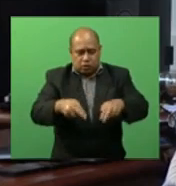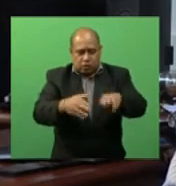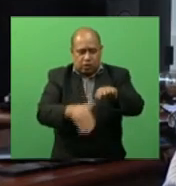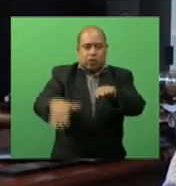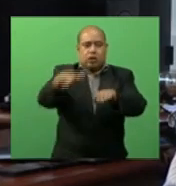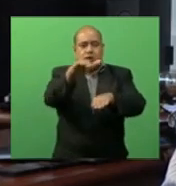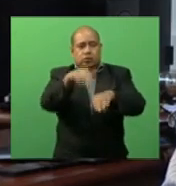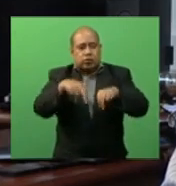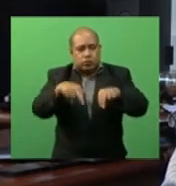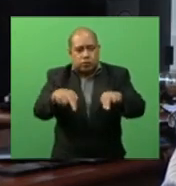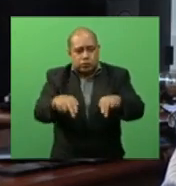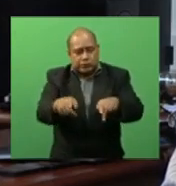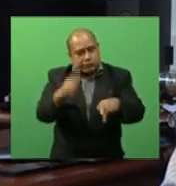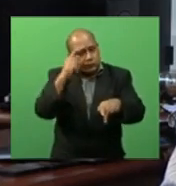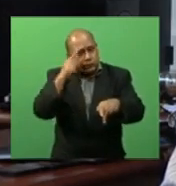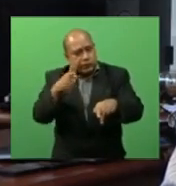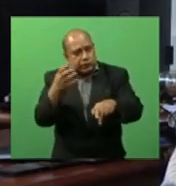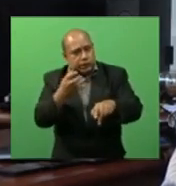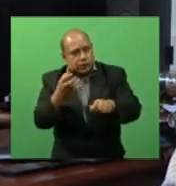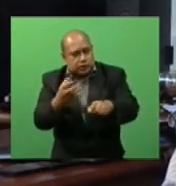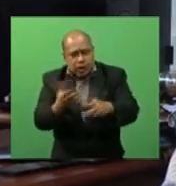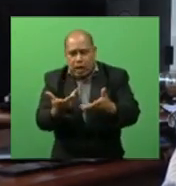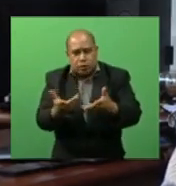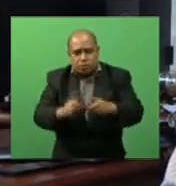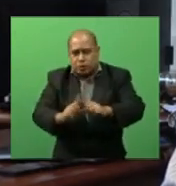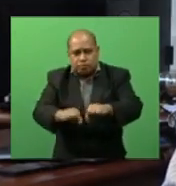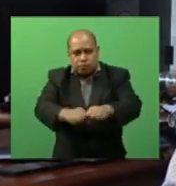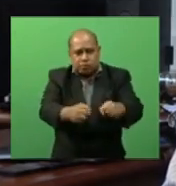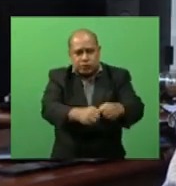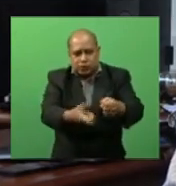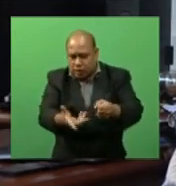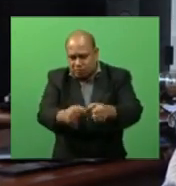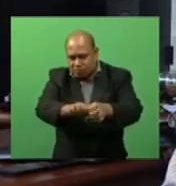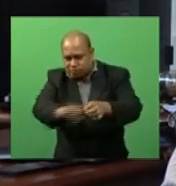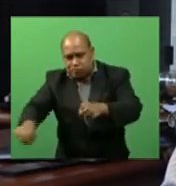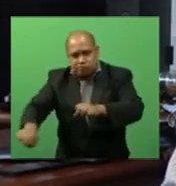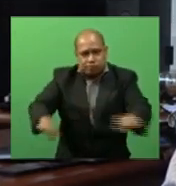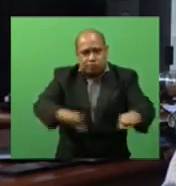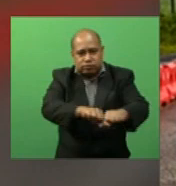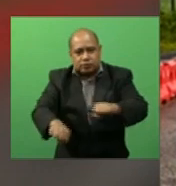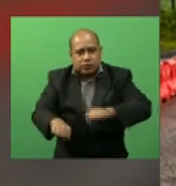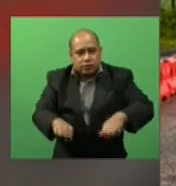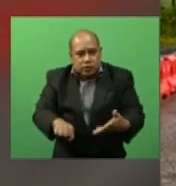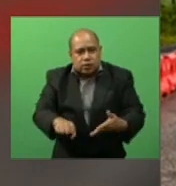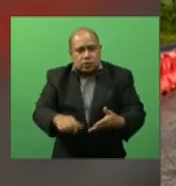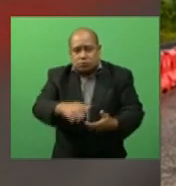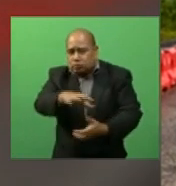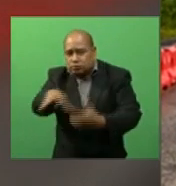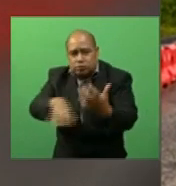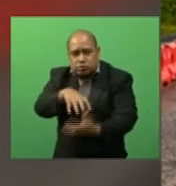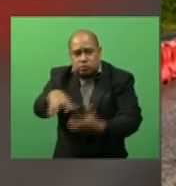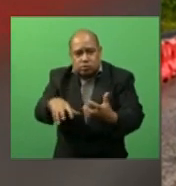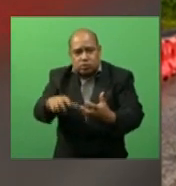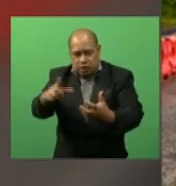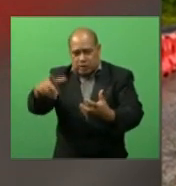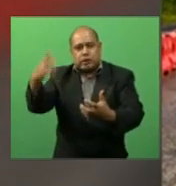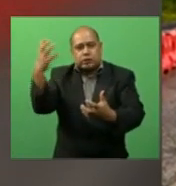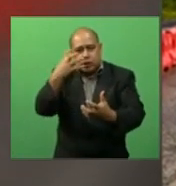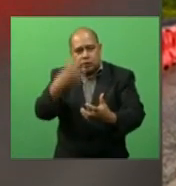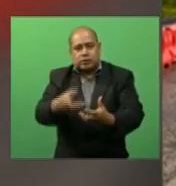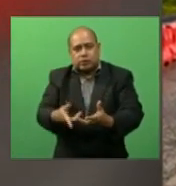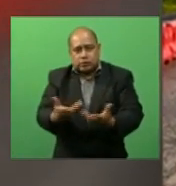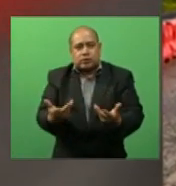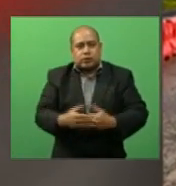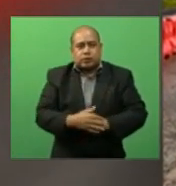issue on the undermining of the road. If we get another cyclone coming through, then yeah, that could be very severe. The FRA has also installed a